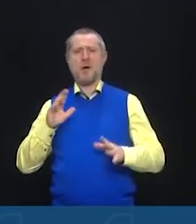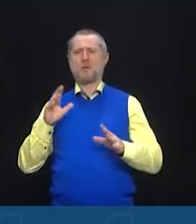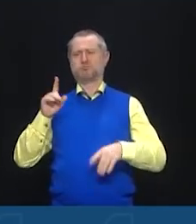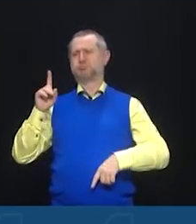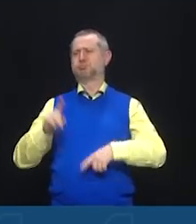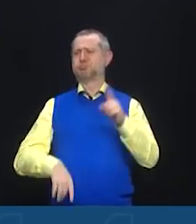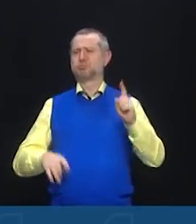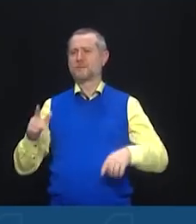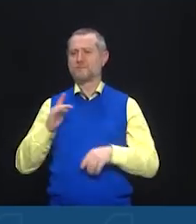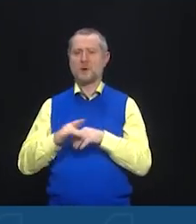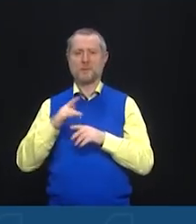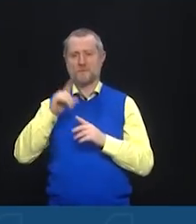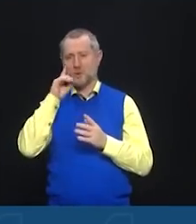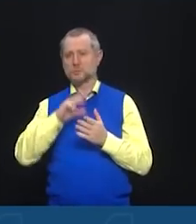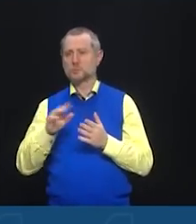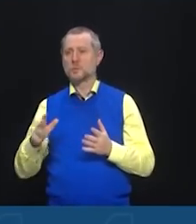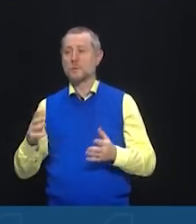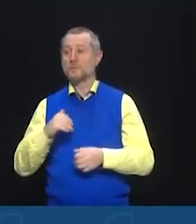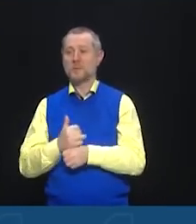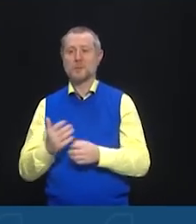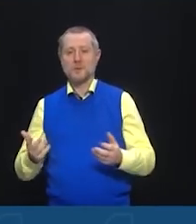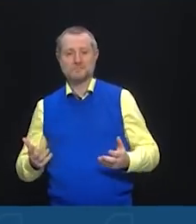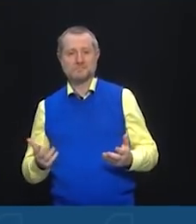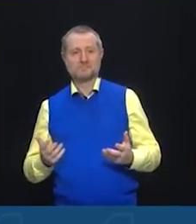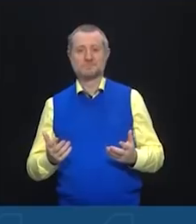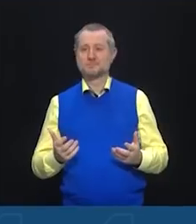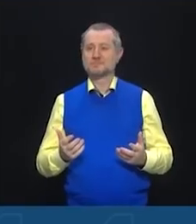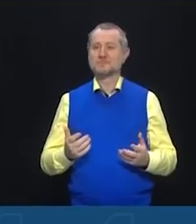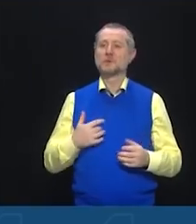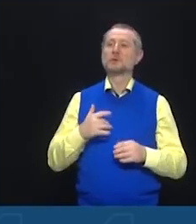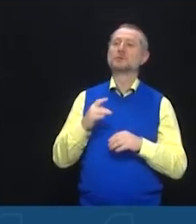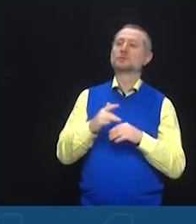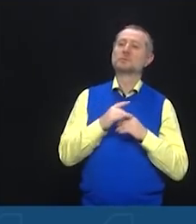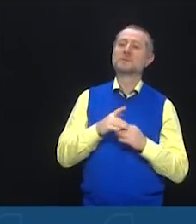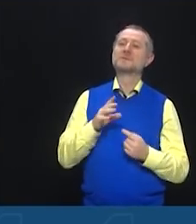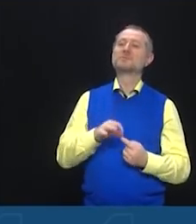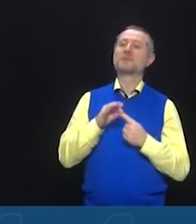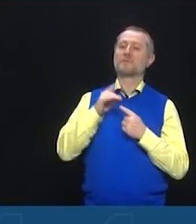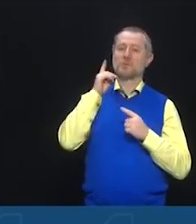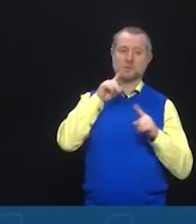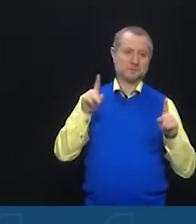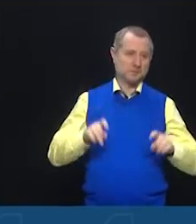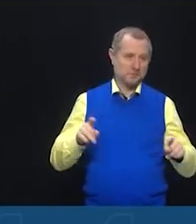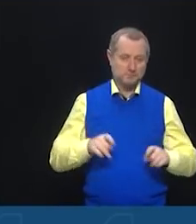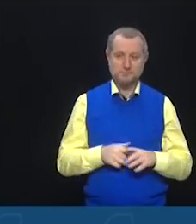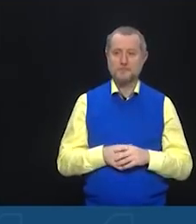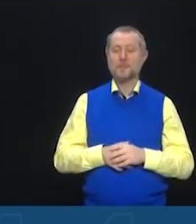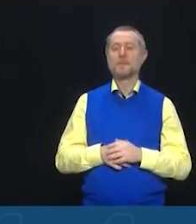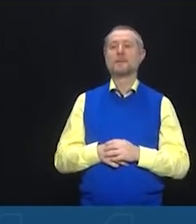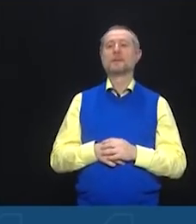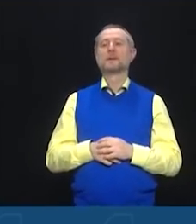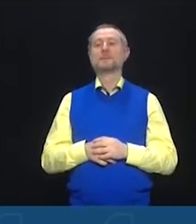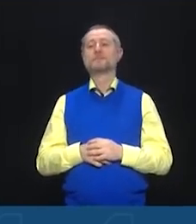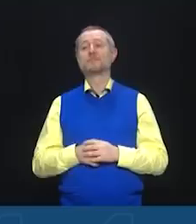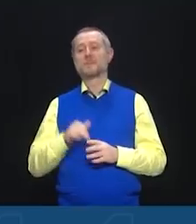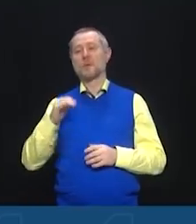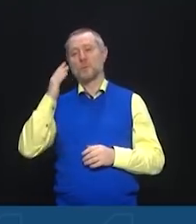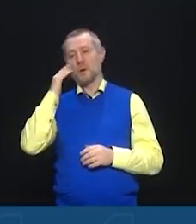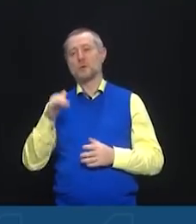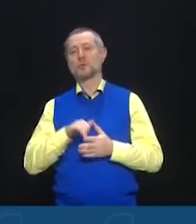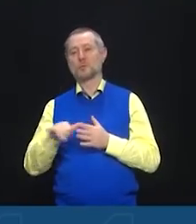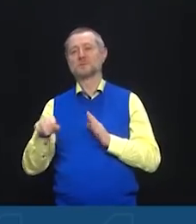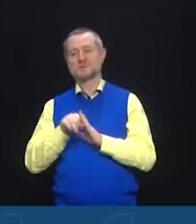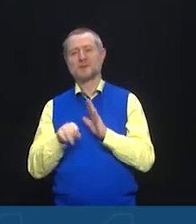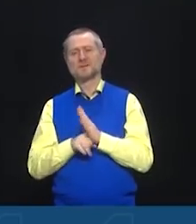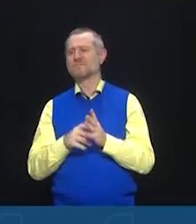to students based on resources, specifically testing. And that's why the state has been providing test kits